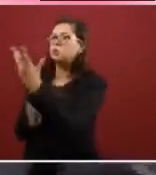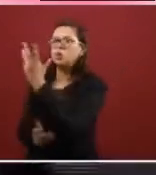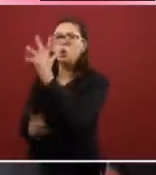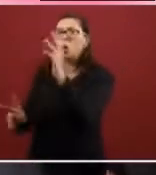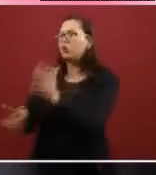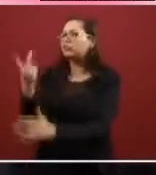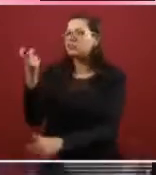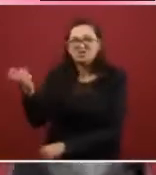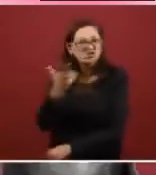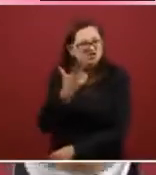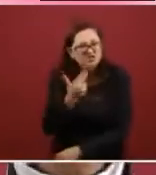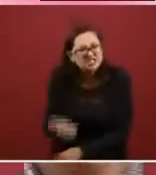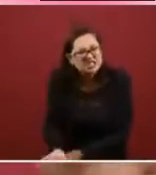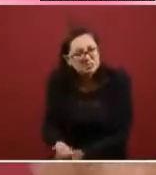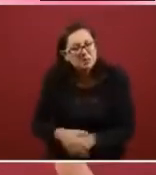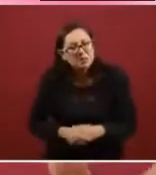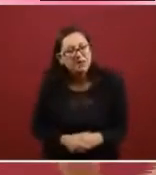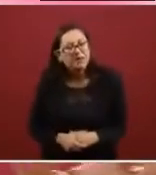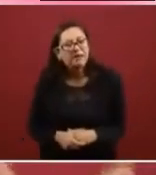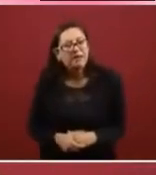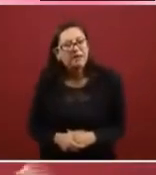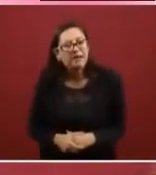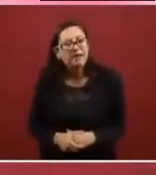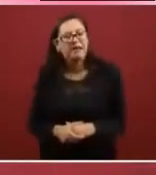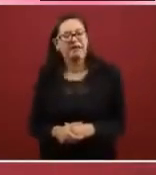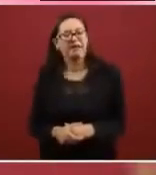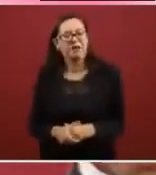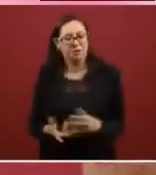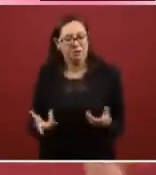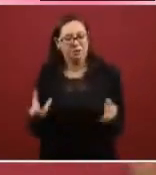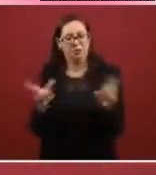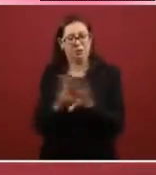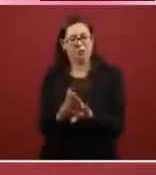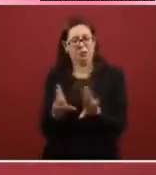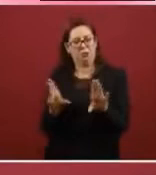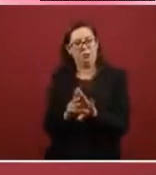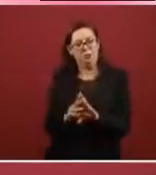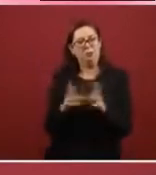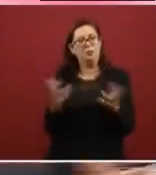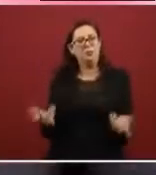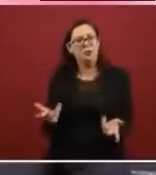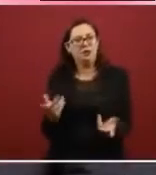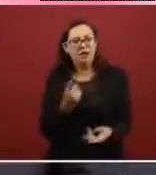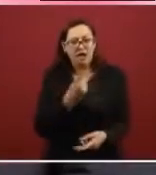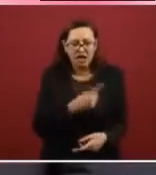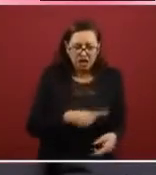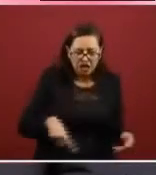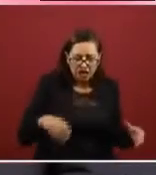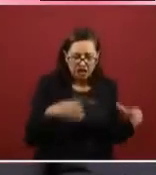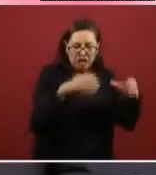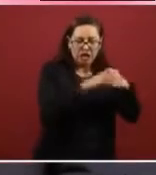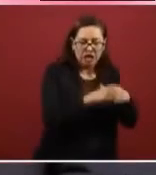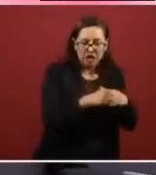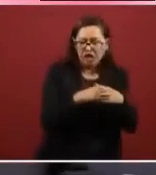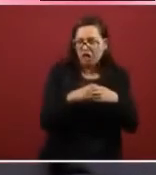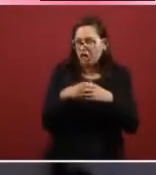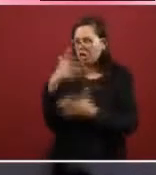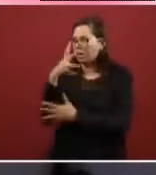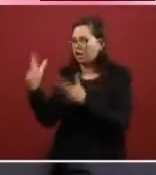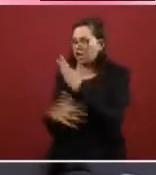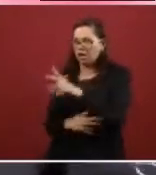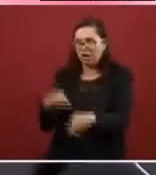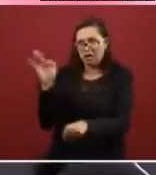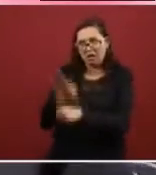Pero en el movimiento ambientalista hay esa percepción. Movement, they have this unos